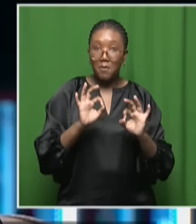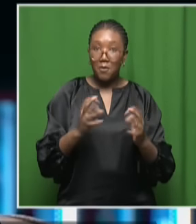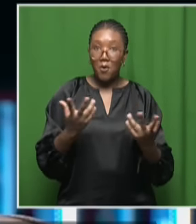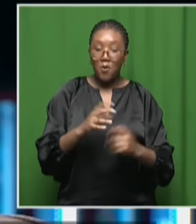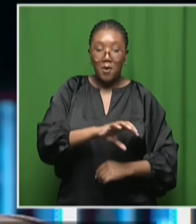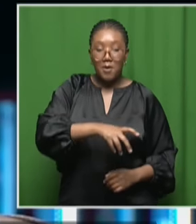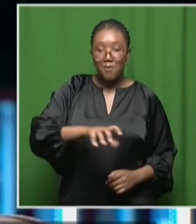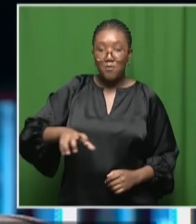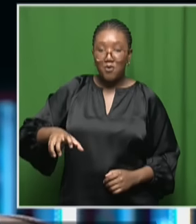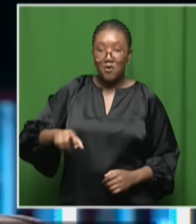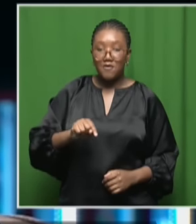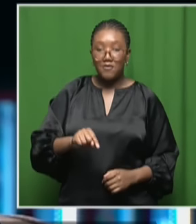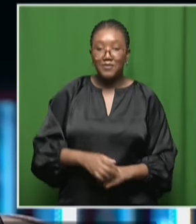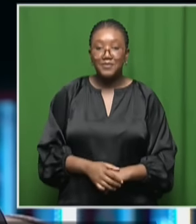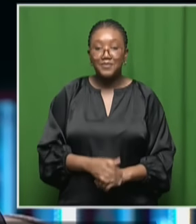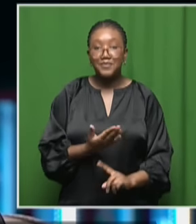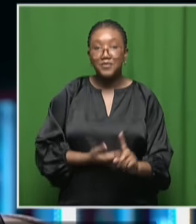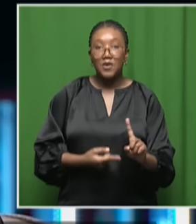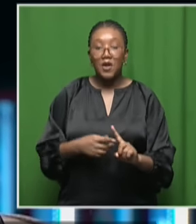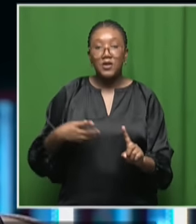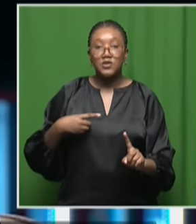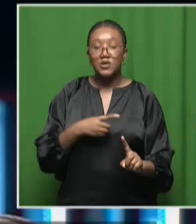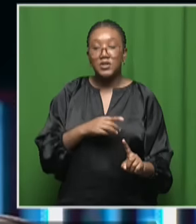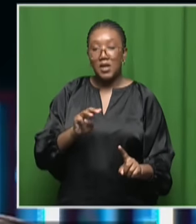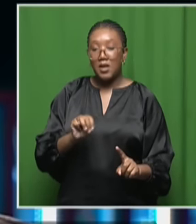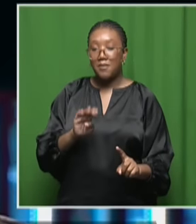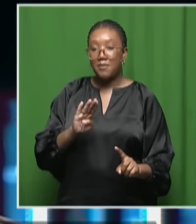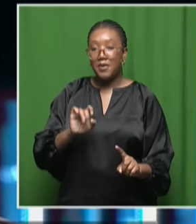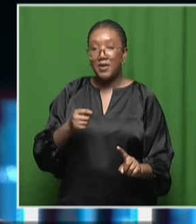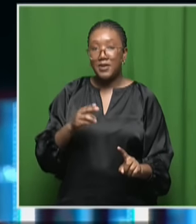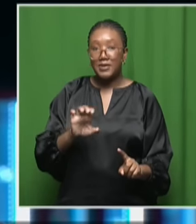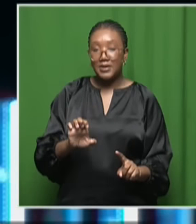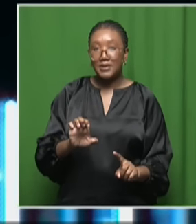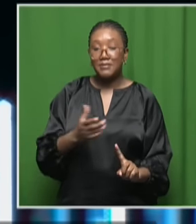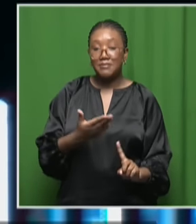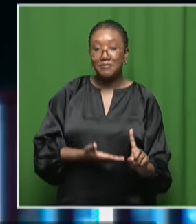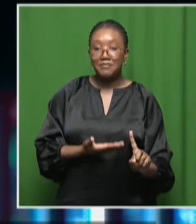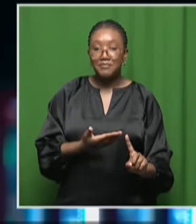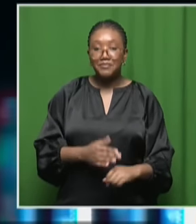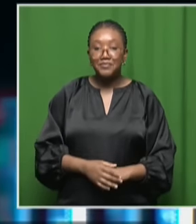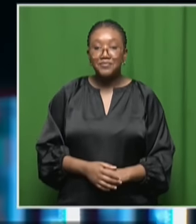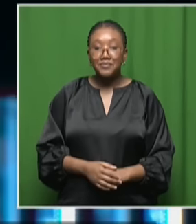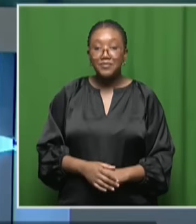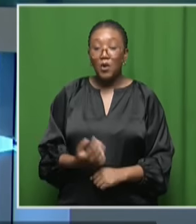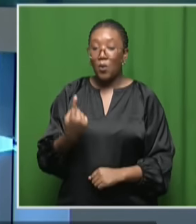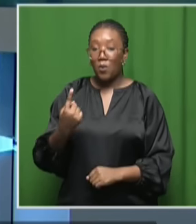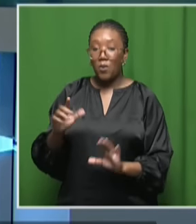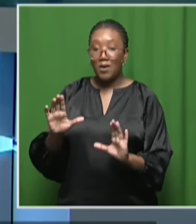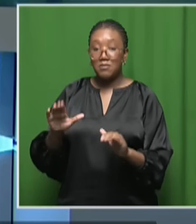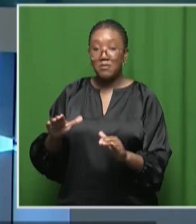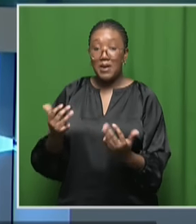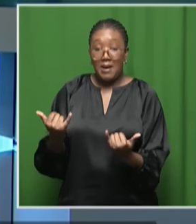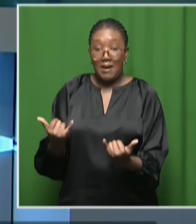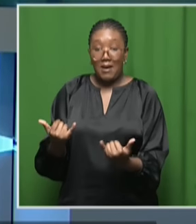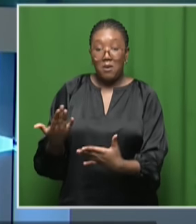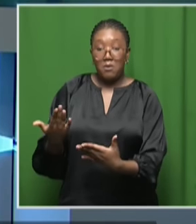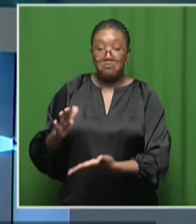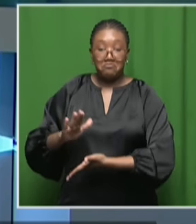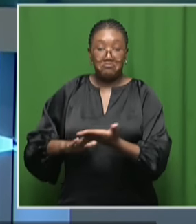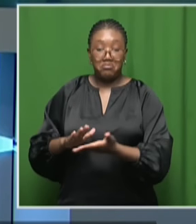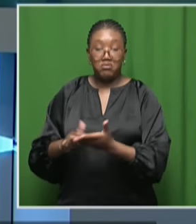I'm still in conversation with Dr. Mbete. Doc, of course, there's one plenary that's currently in session where world leaders